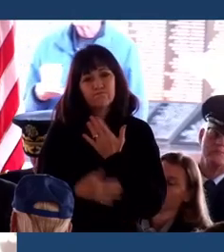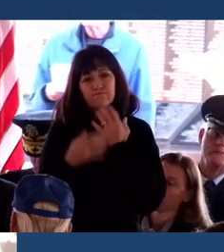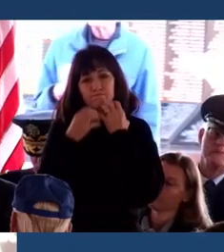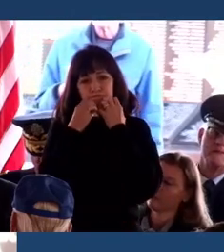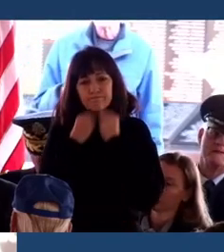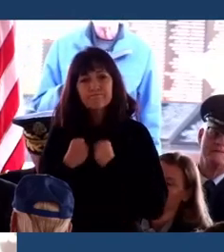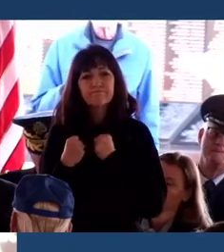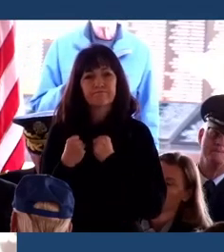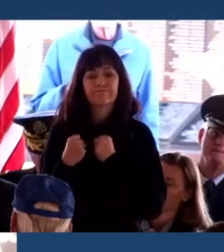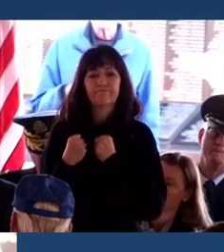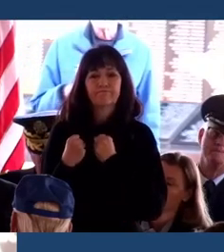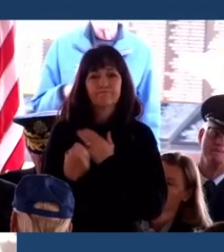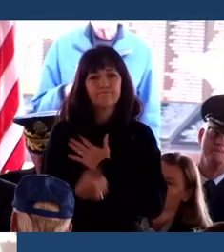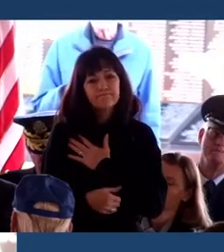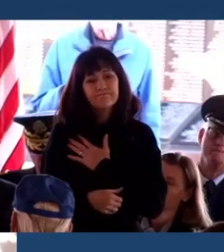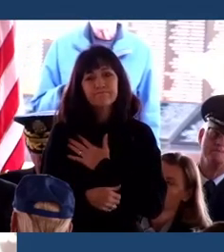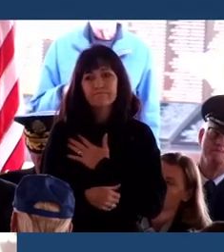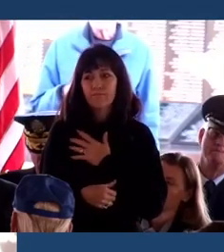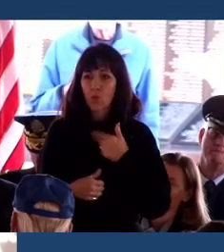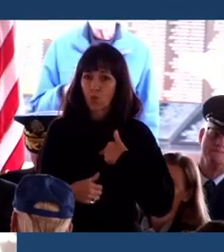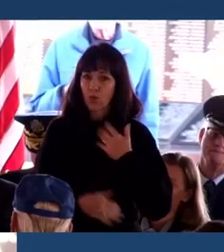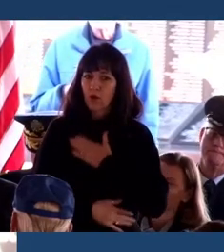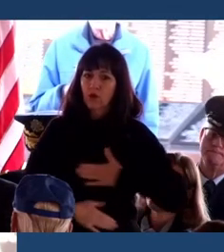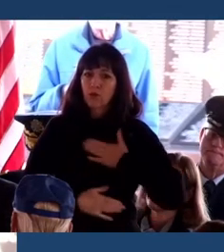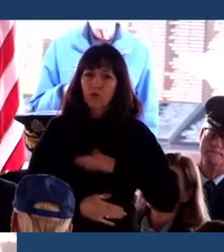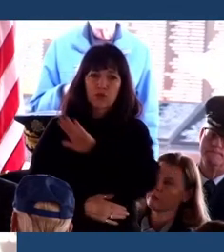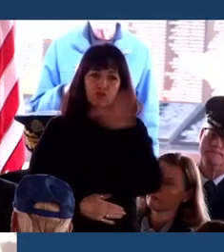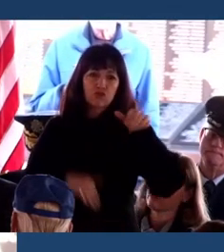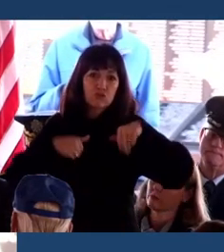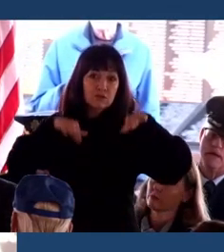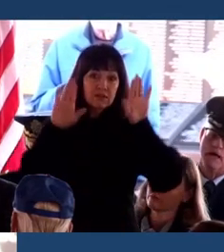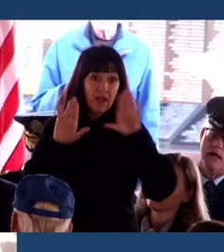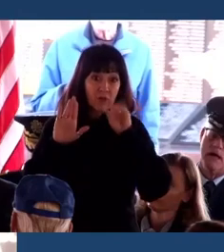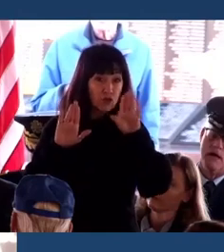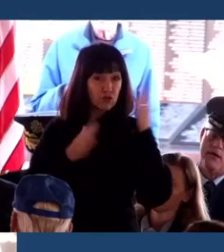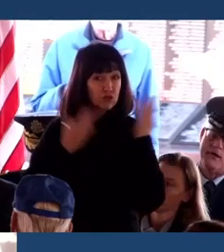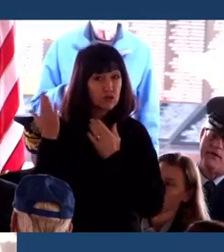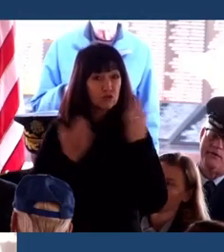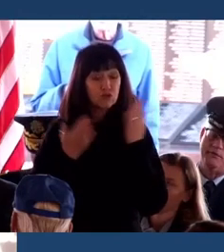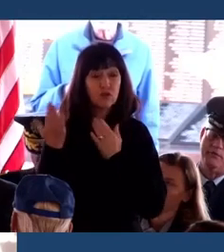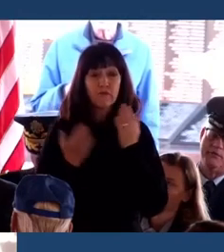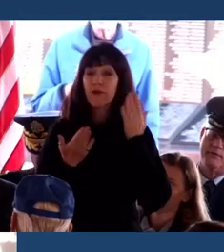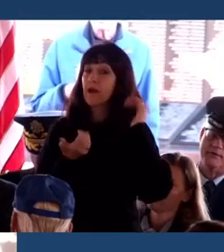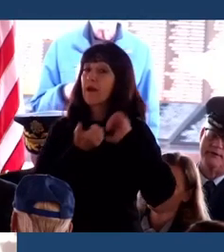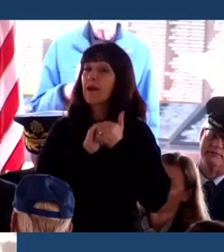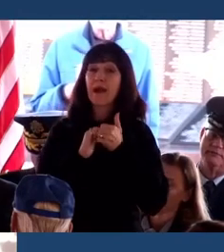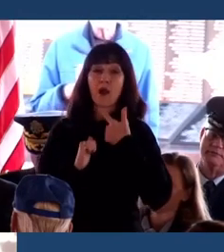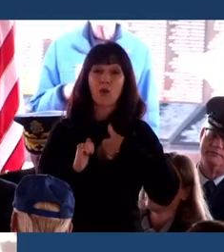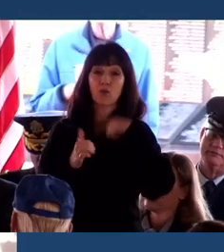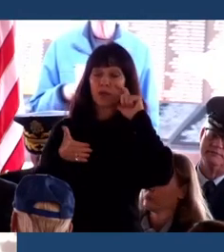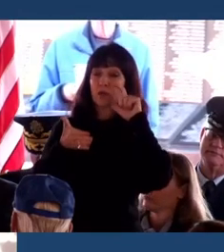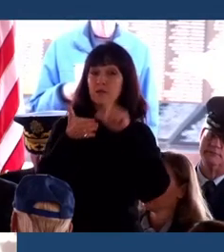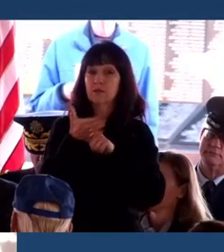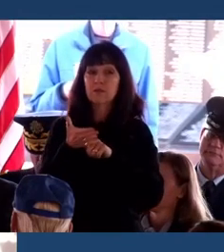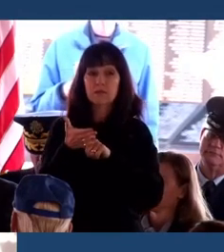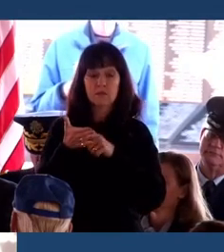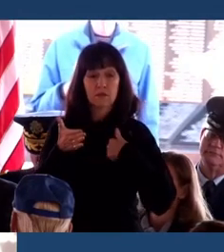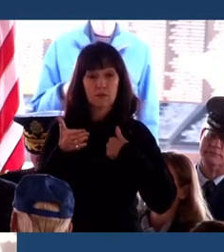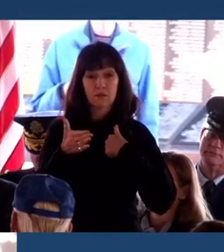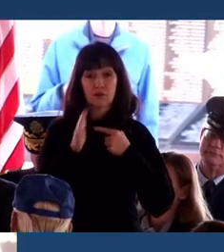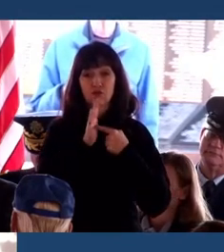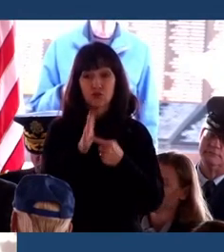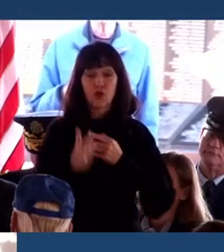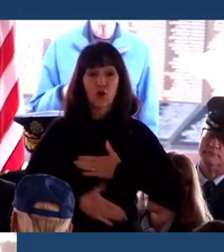and sacrifice, and we will continue to honor that service by telling these stories and retelling these